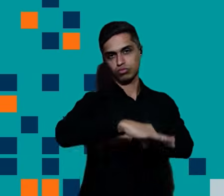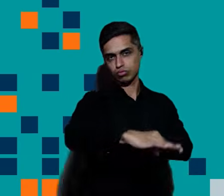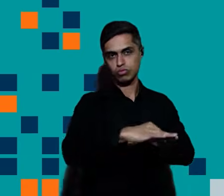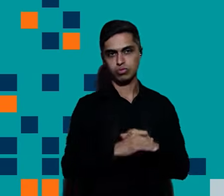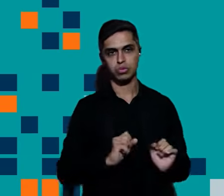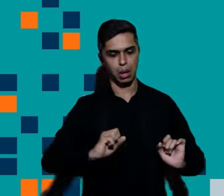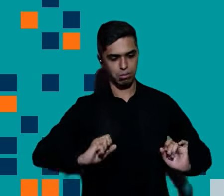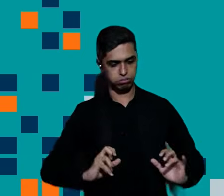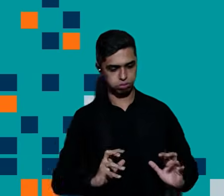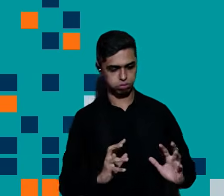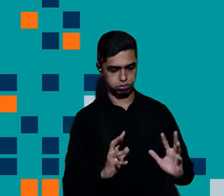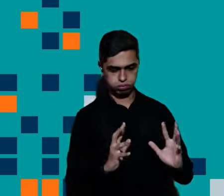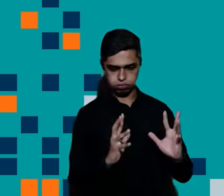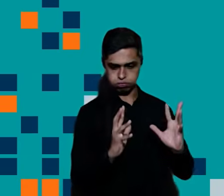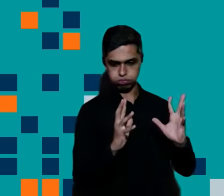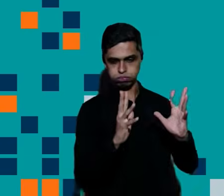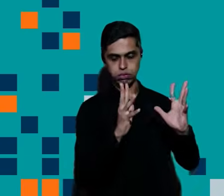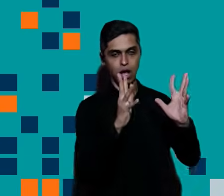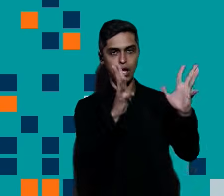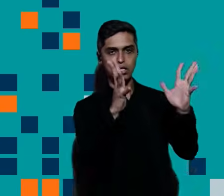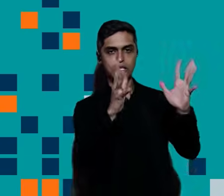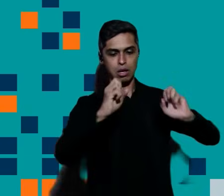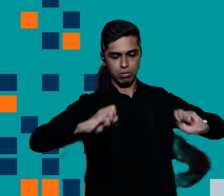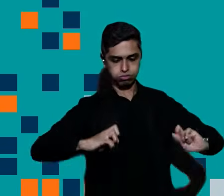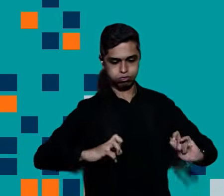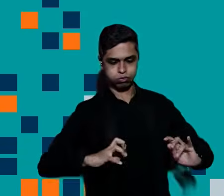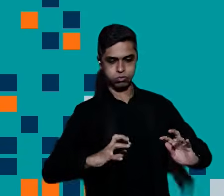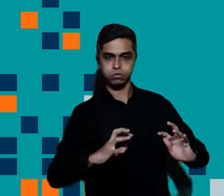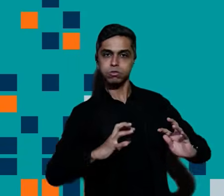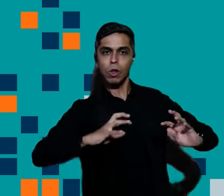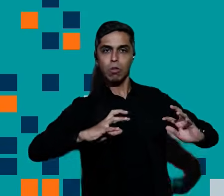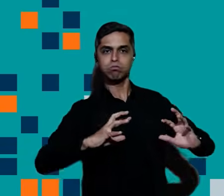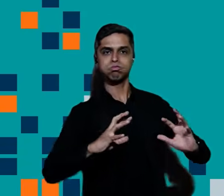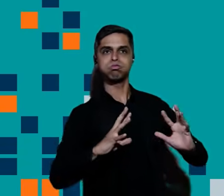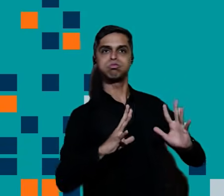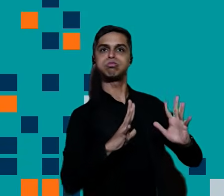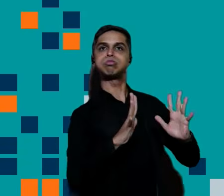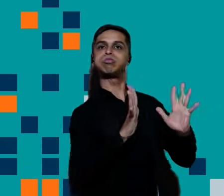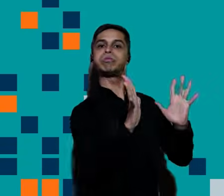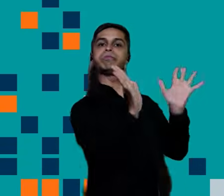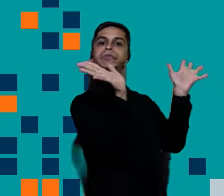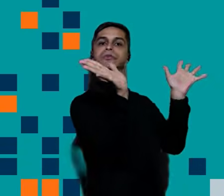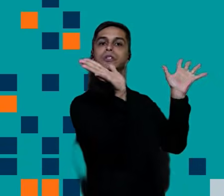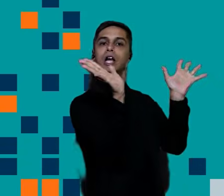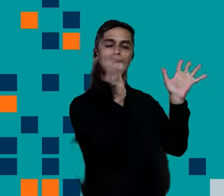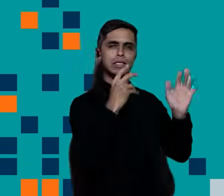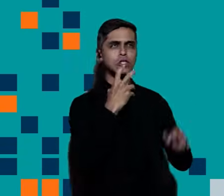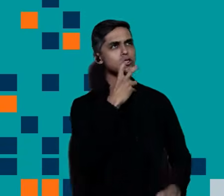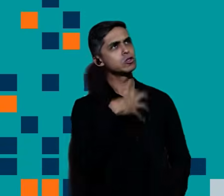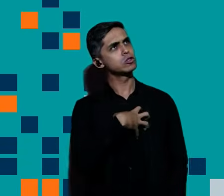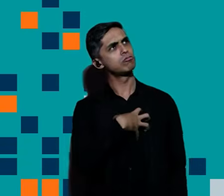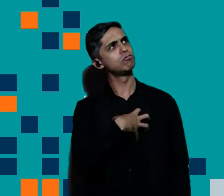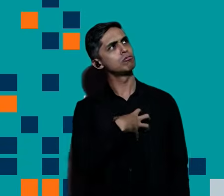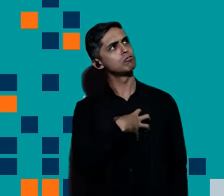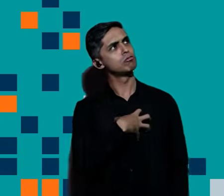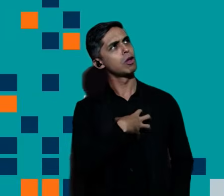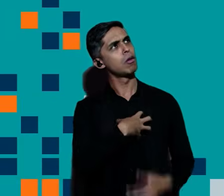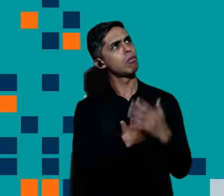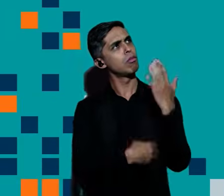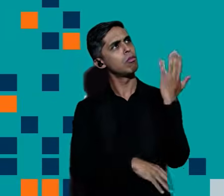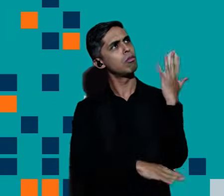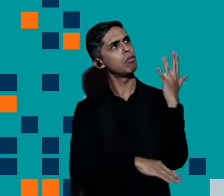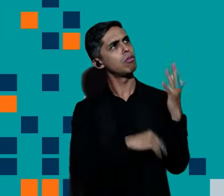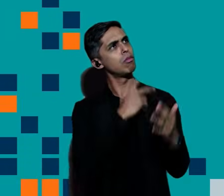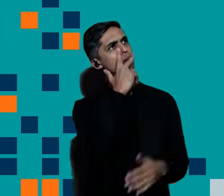to the ceiling, again communicating life at a point where you're in very rough stage. These quiet